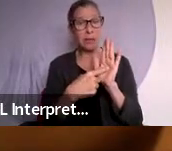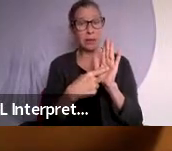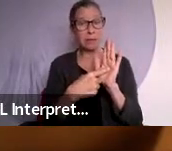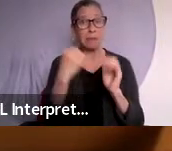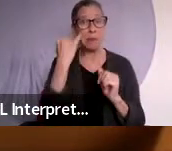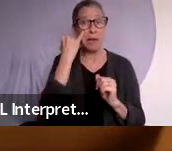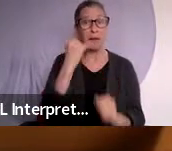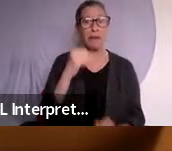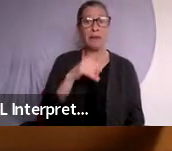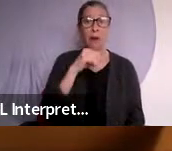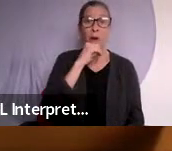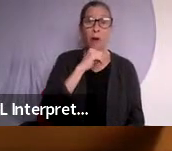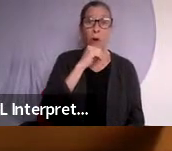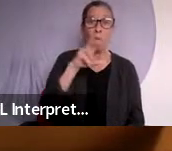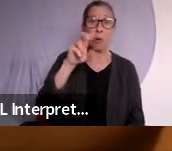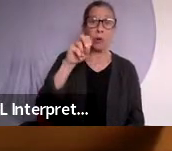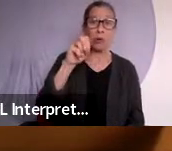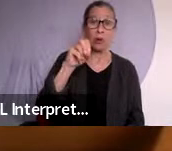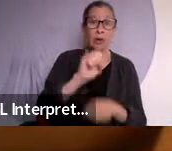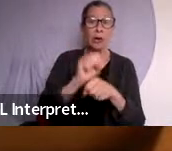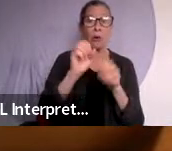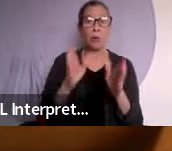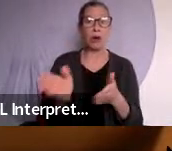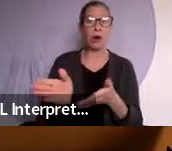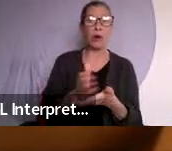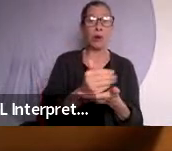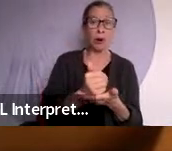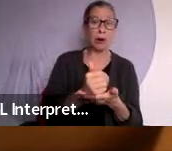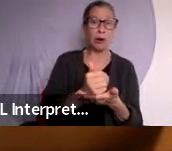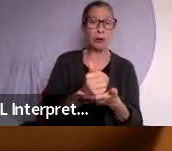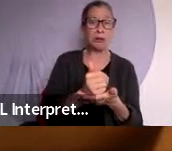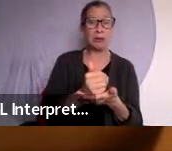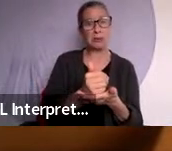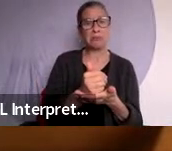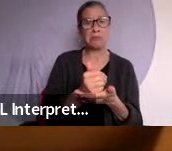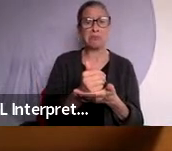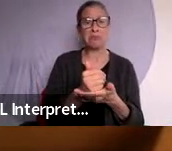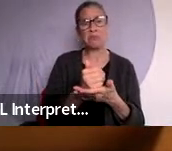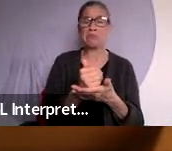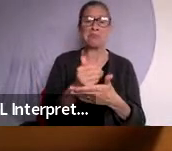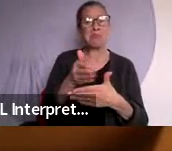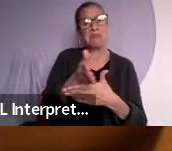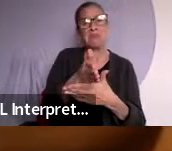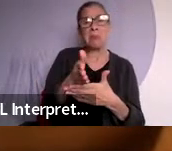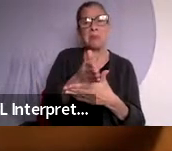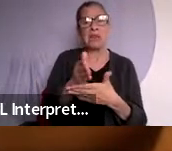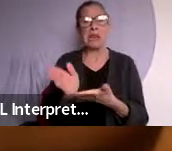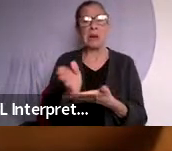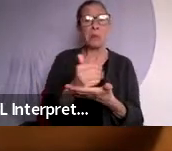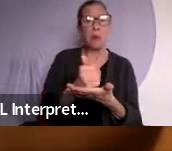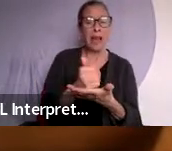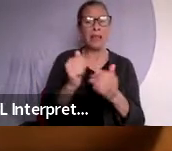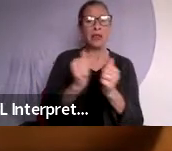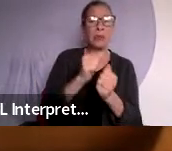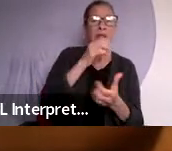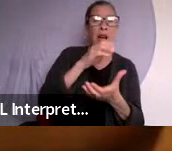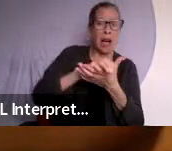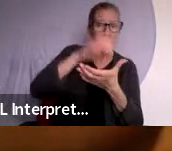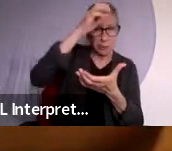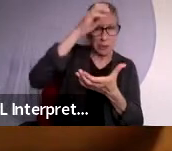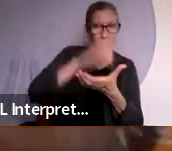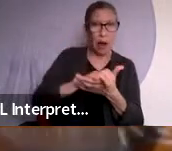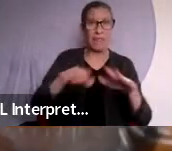if a 30-year-old worker who earns a medium wage and has a spouse and two young children